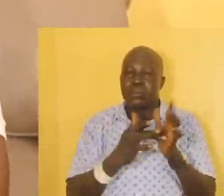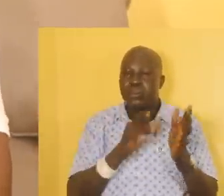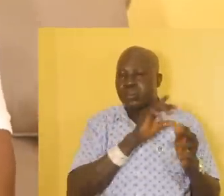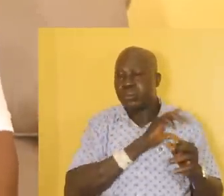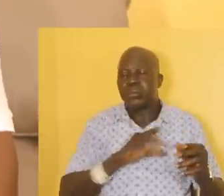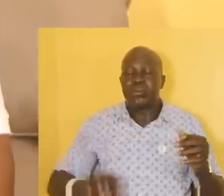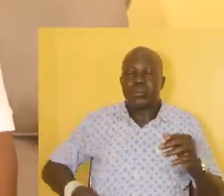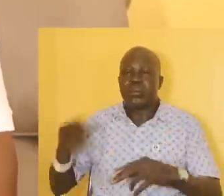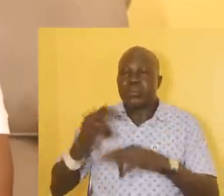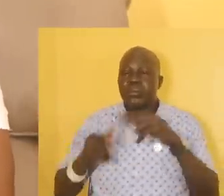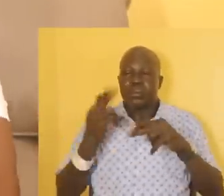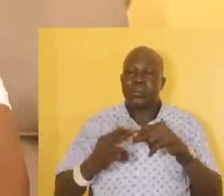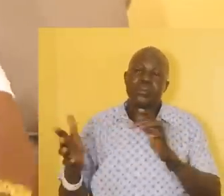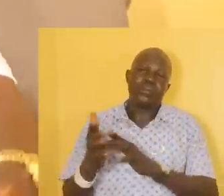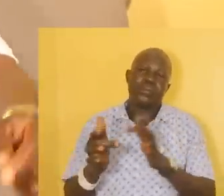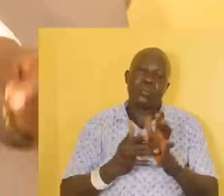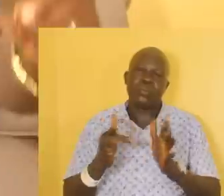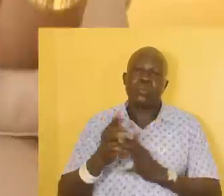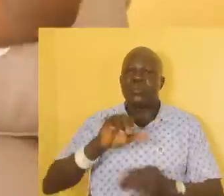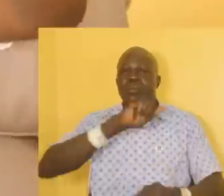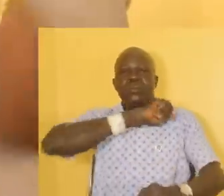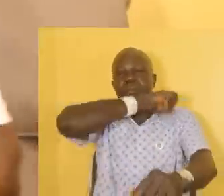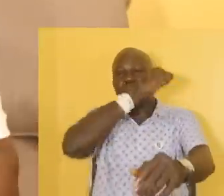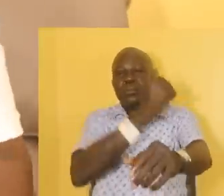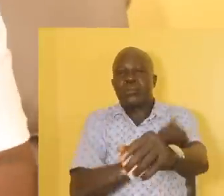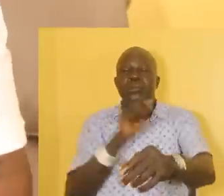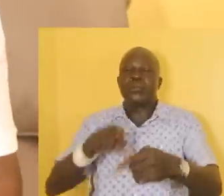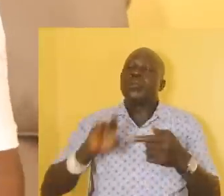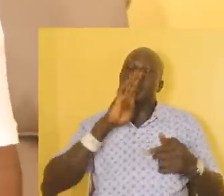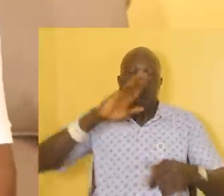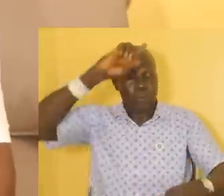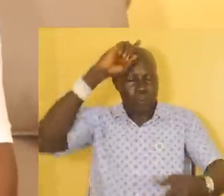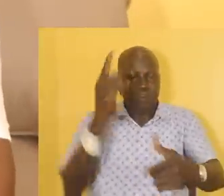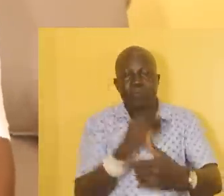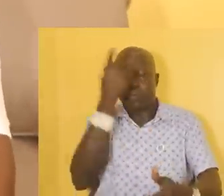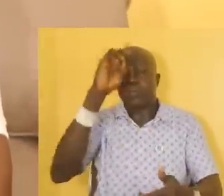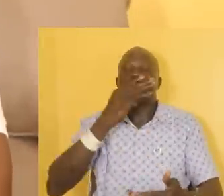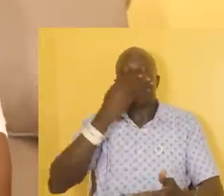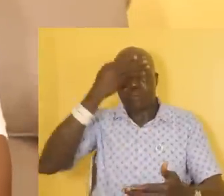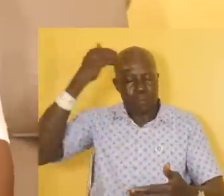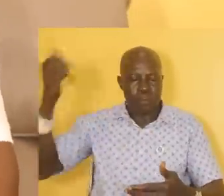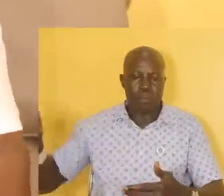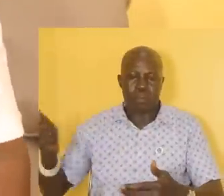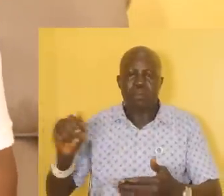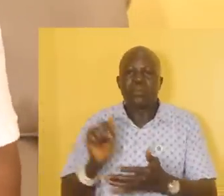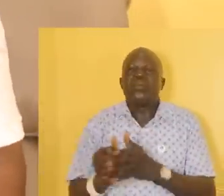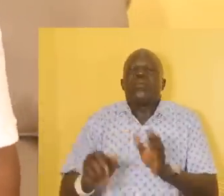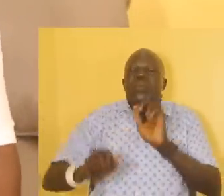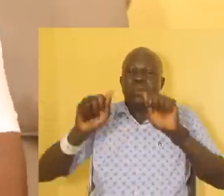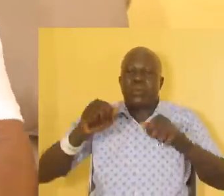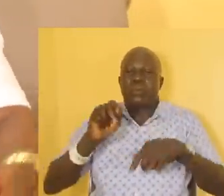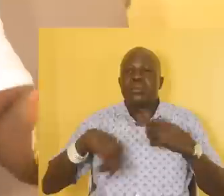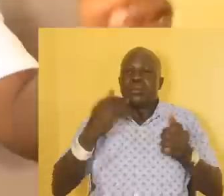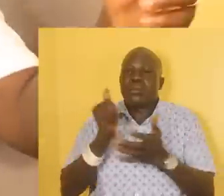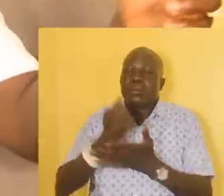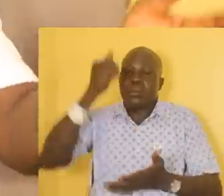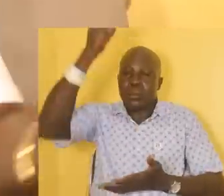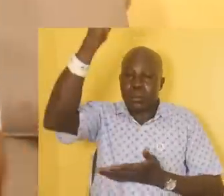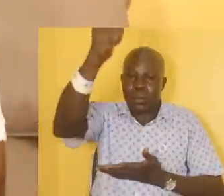for Jesus, in the name of Jesus, I set up it to do a authority for you to be a precious child. You can say